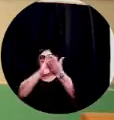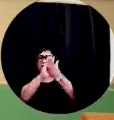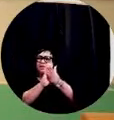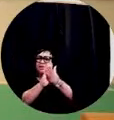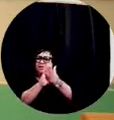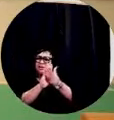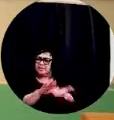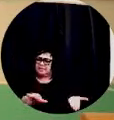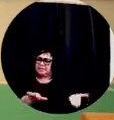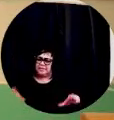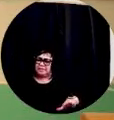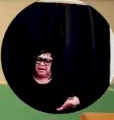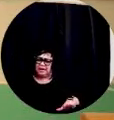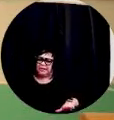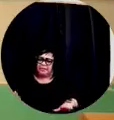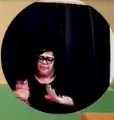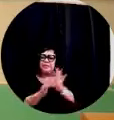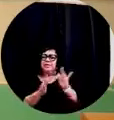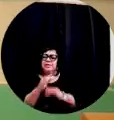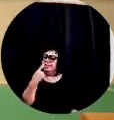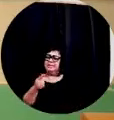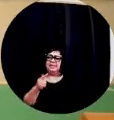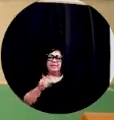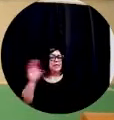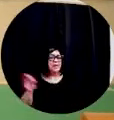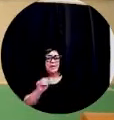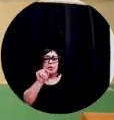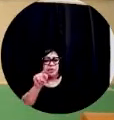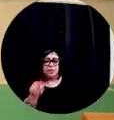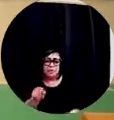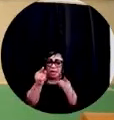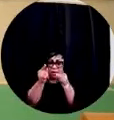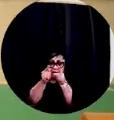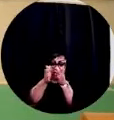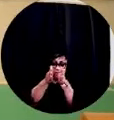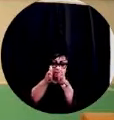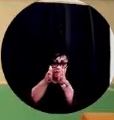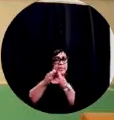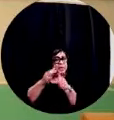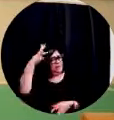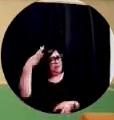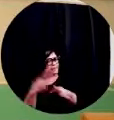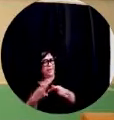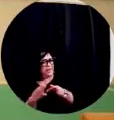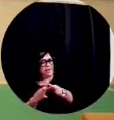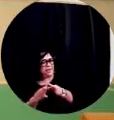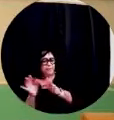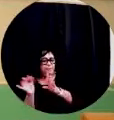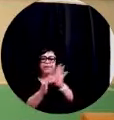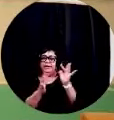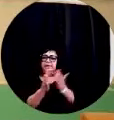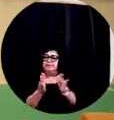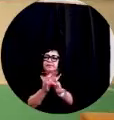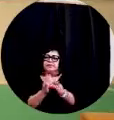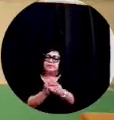Then he rebuked the wind and said unto the sea, "Peace, be